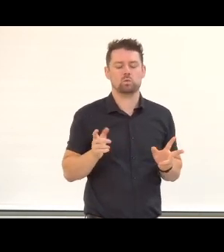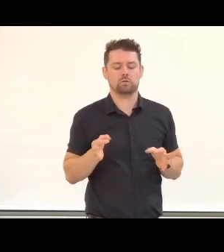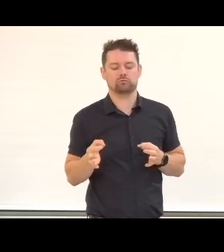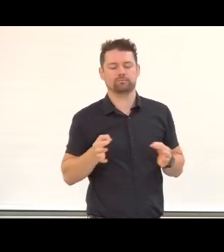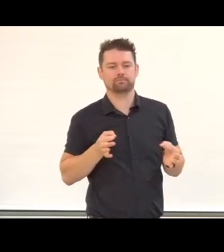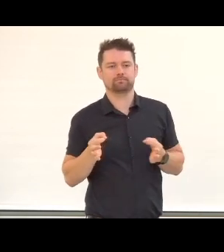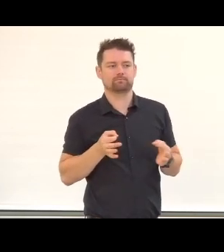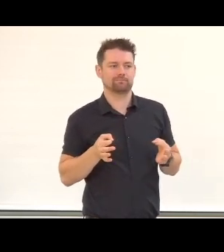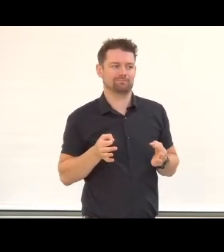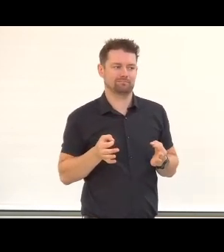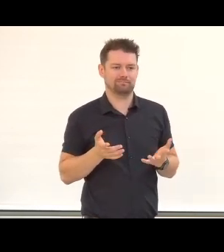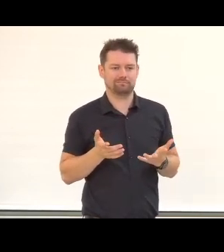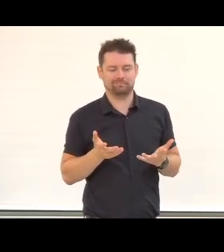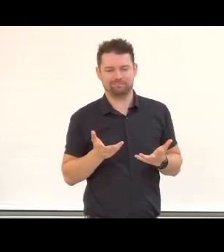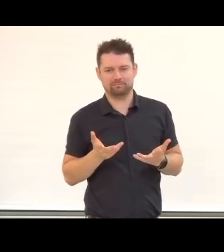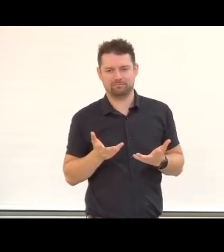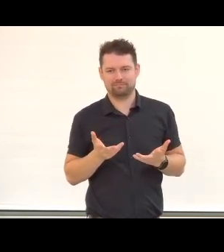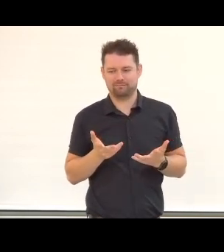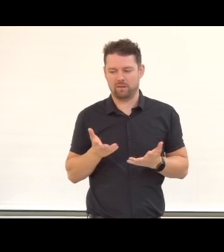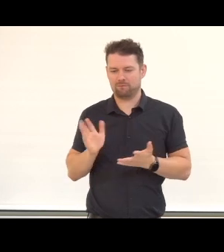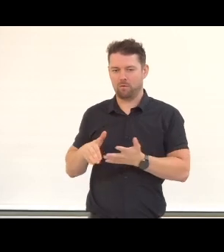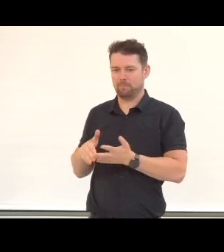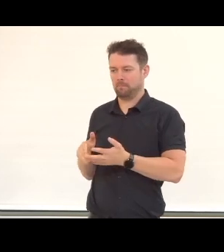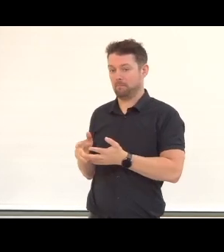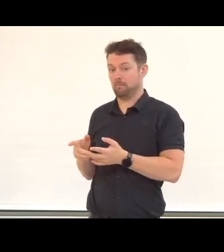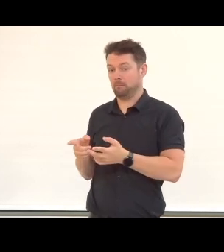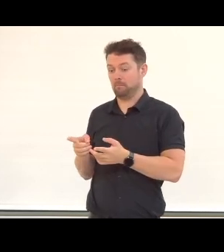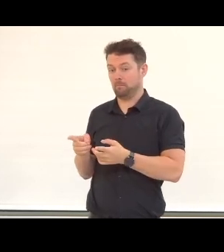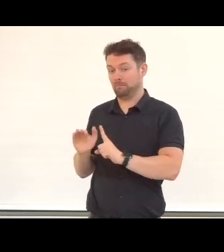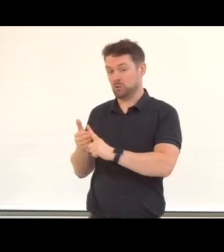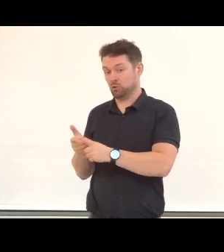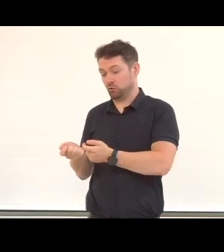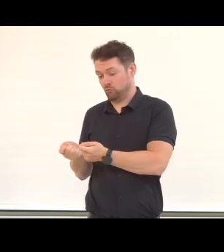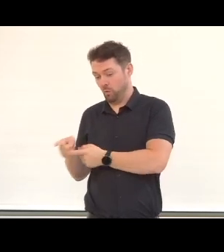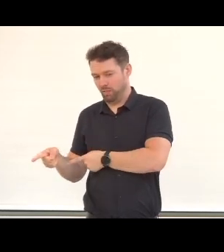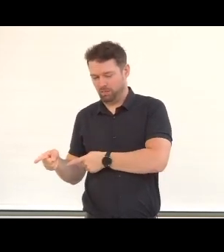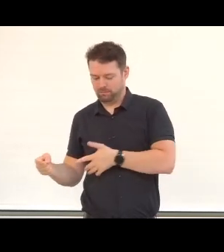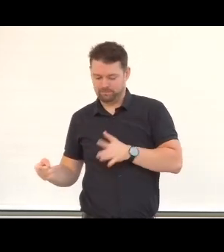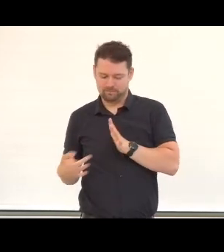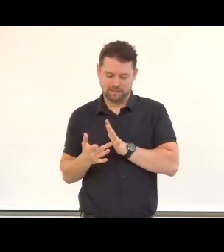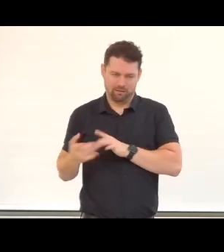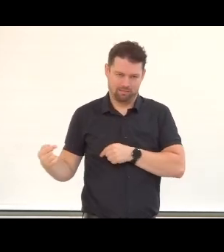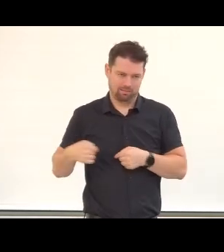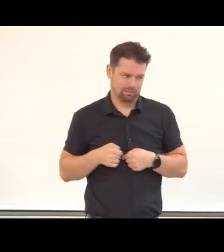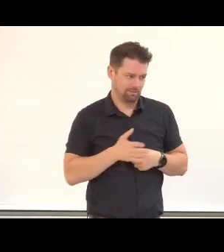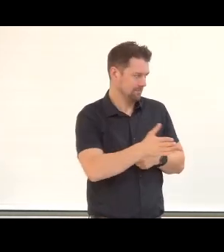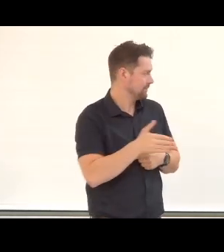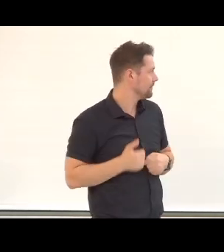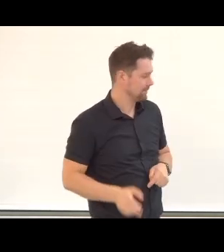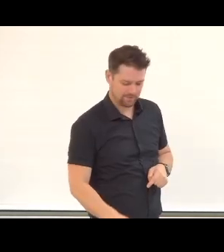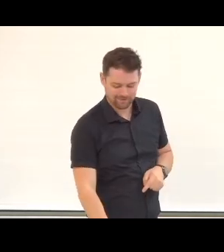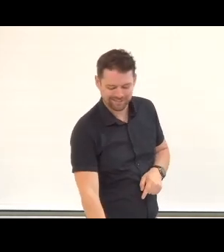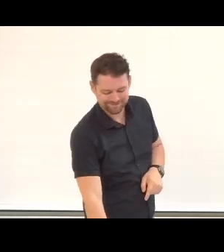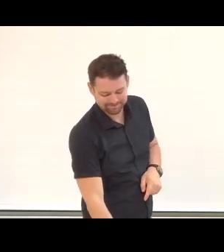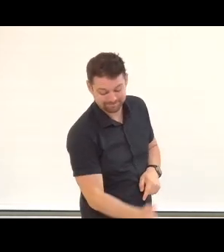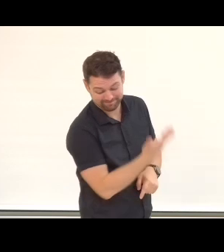enlonged, stretched, time-delayed hands for mission control to keep the thing running. Okay, sorry, yeah. I'm getting ahead of this slide. Yes, exactly. So he's been